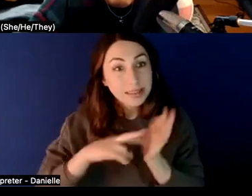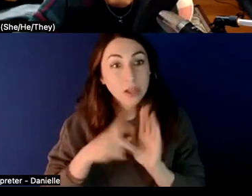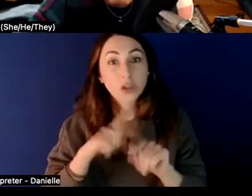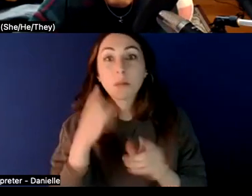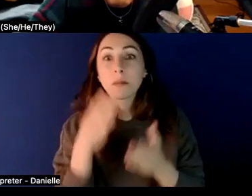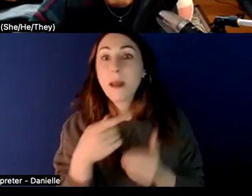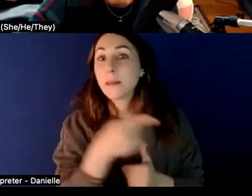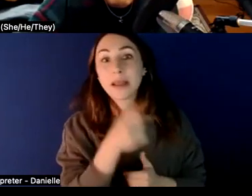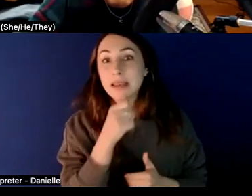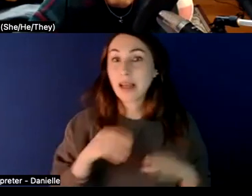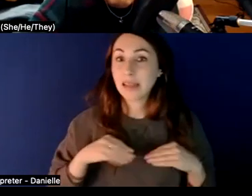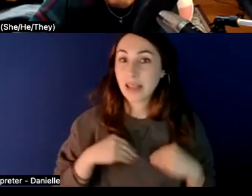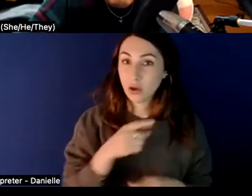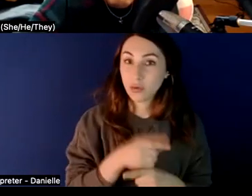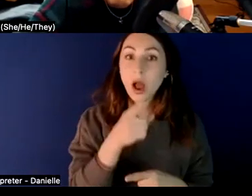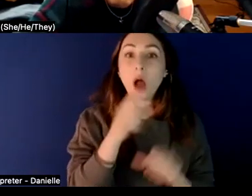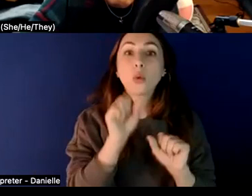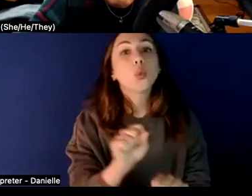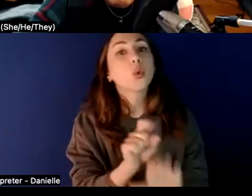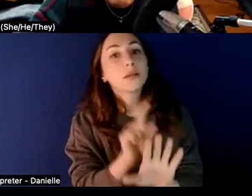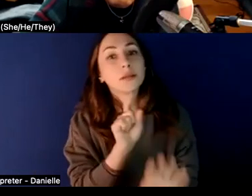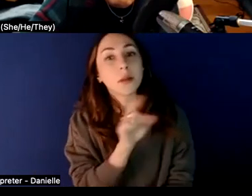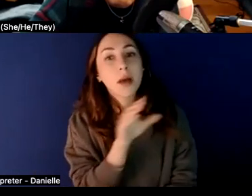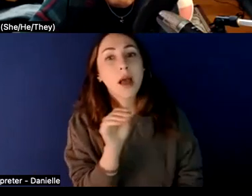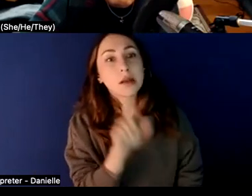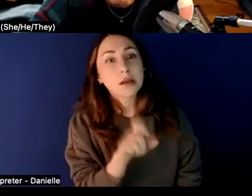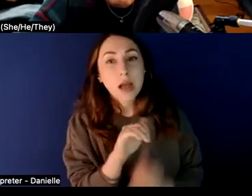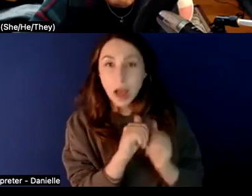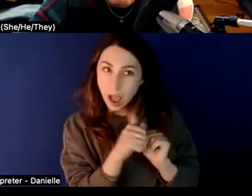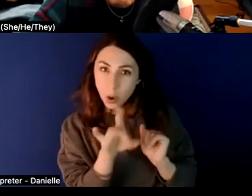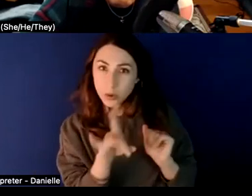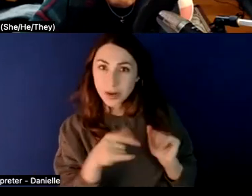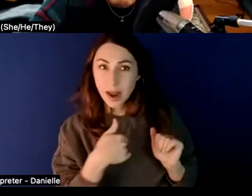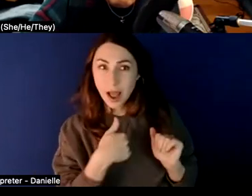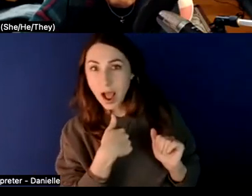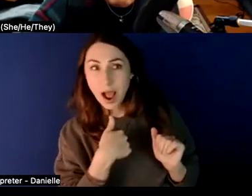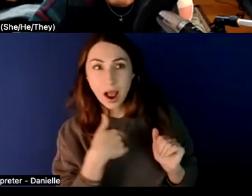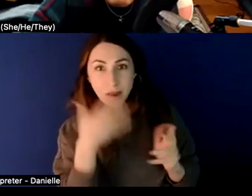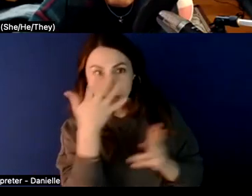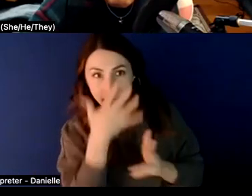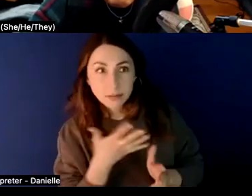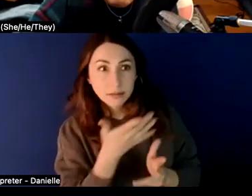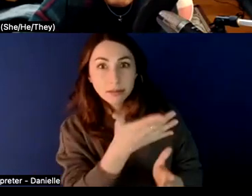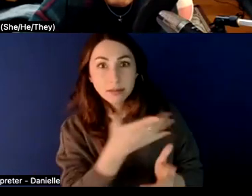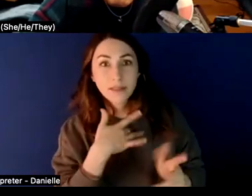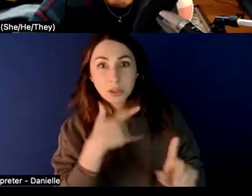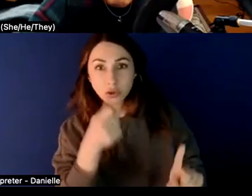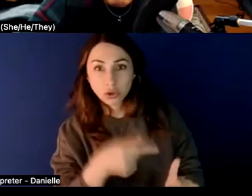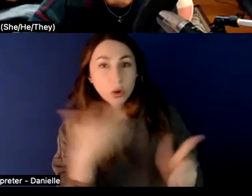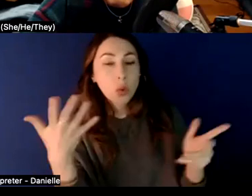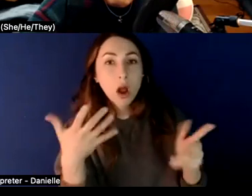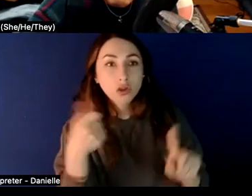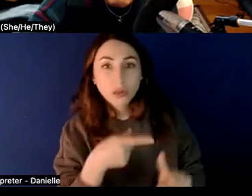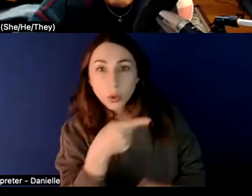it a certain way, you can step back and be like, how did I come off that might have triggered you in a way? Because we all live